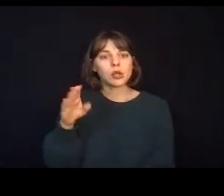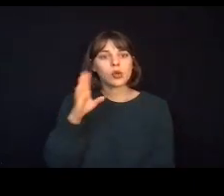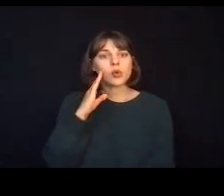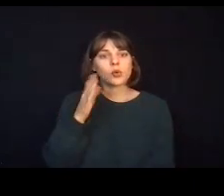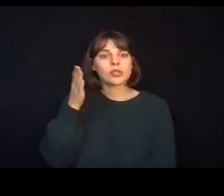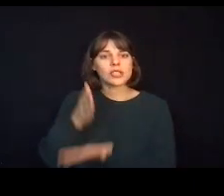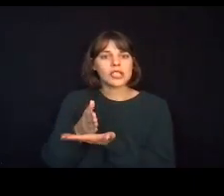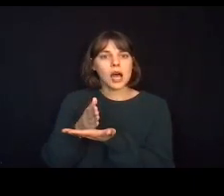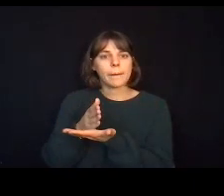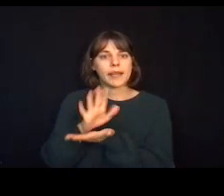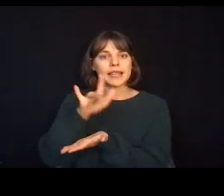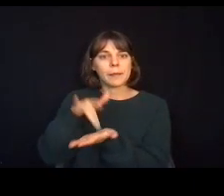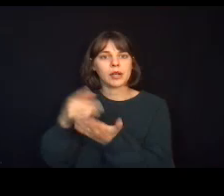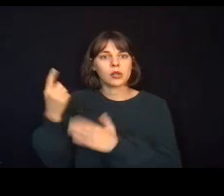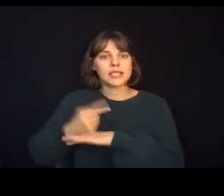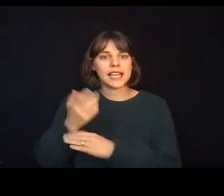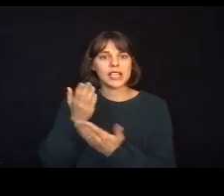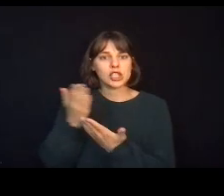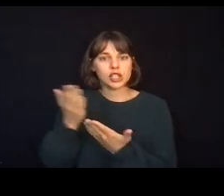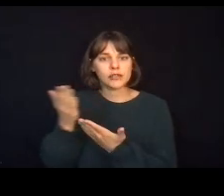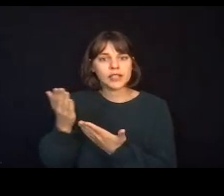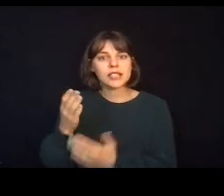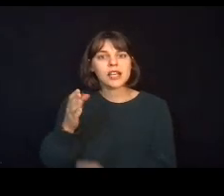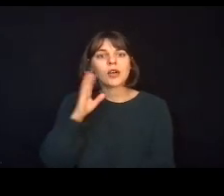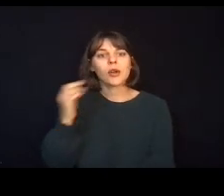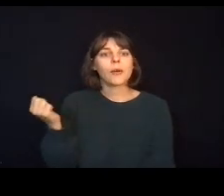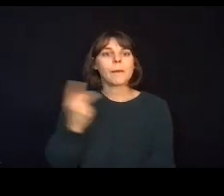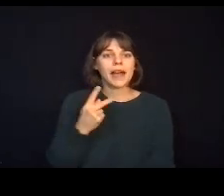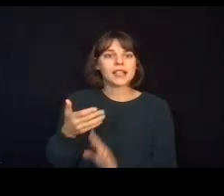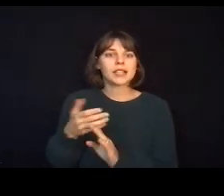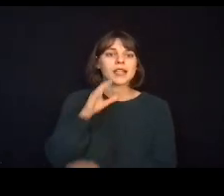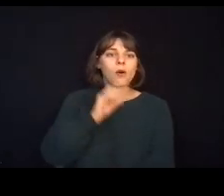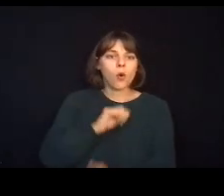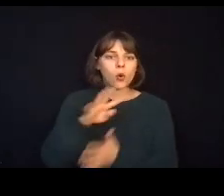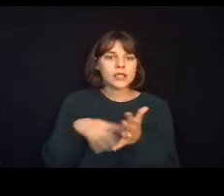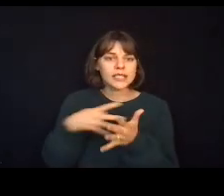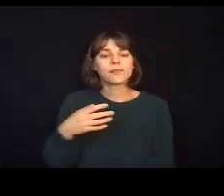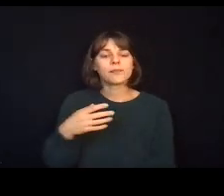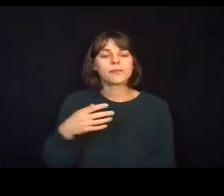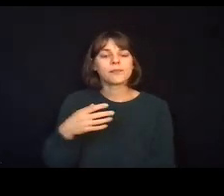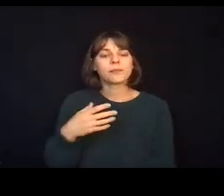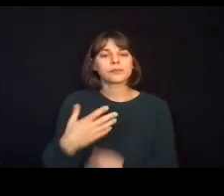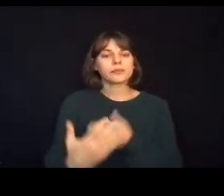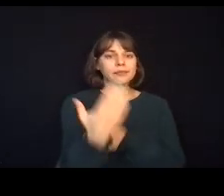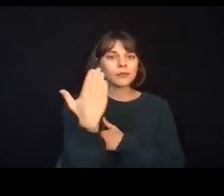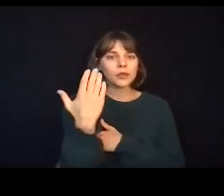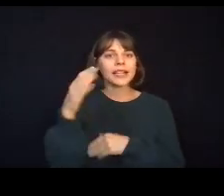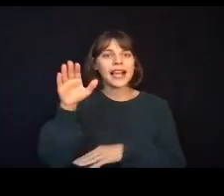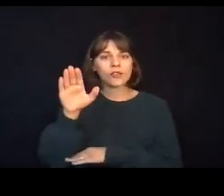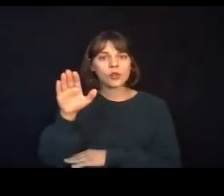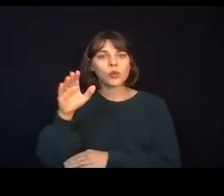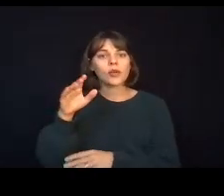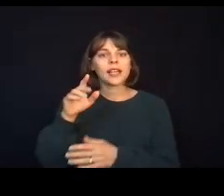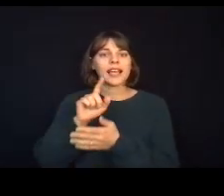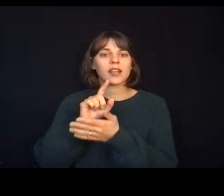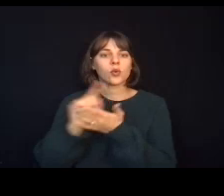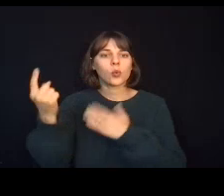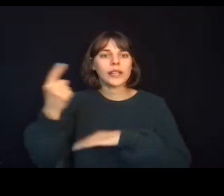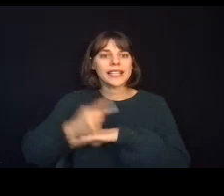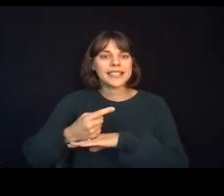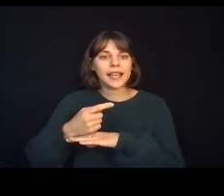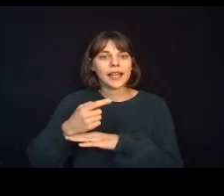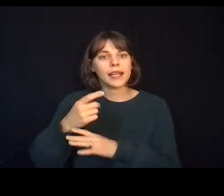and afternoon weekday peaks. And we implemented a subway local route to provide some additional service in the downtown